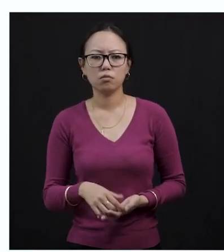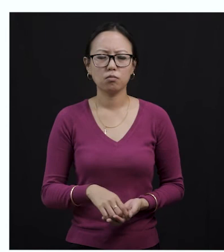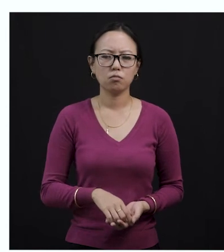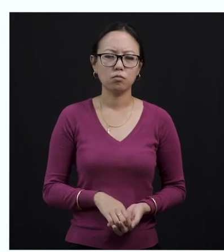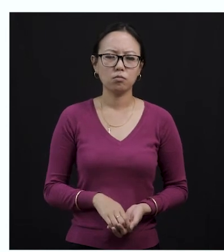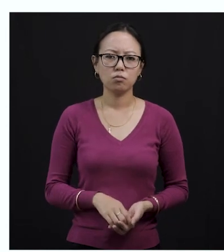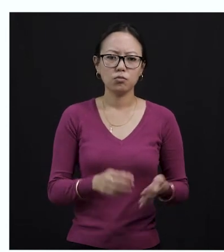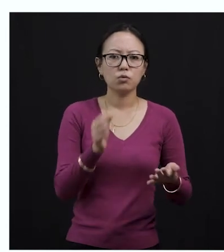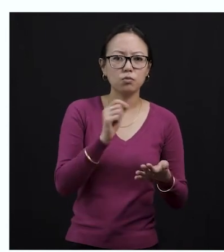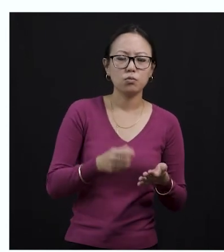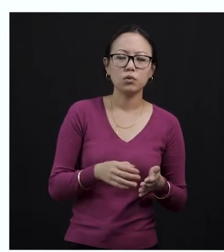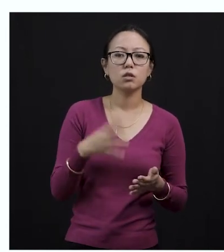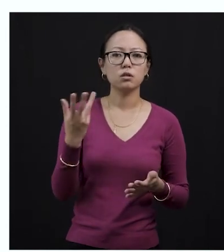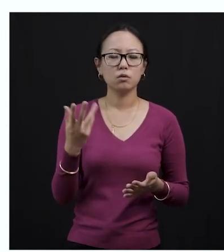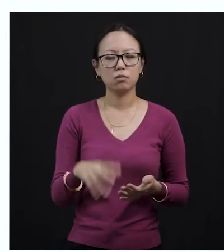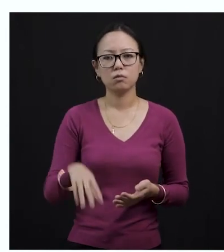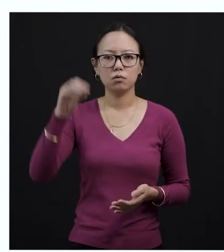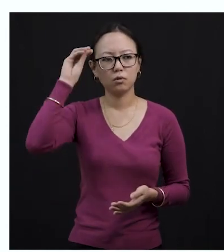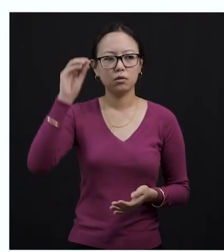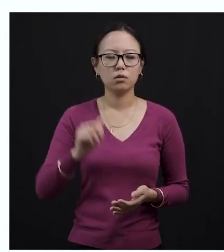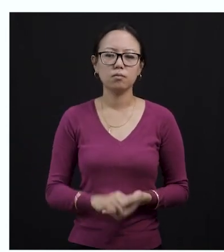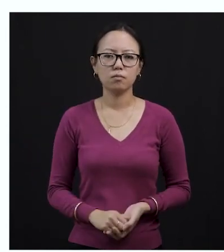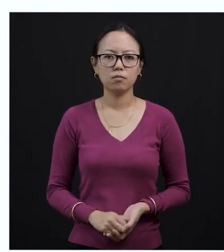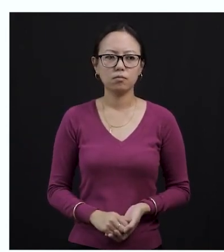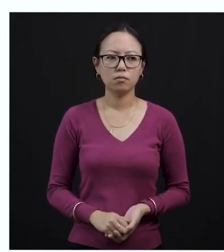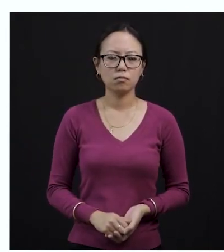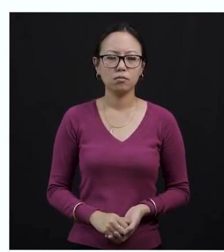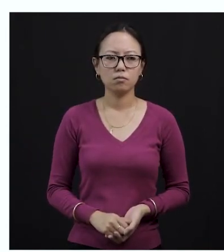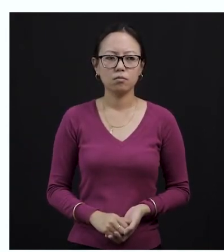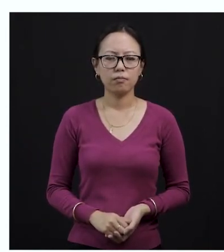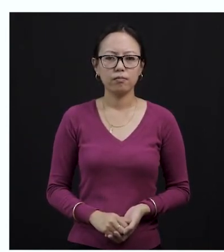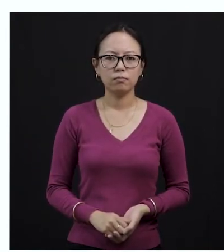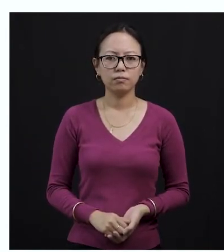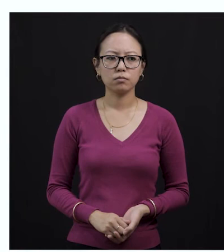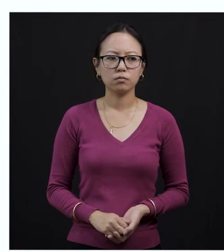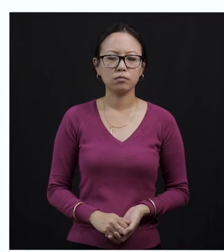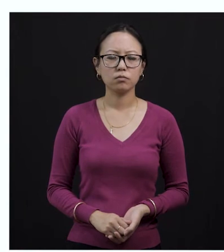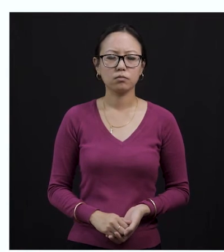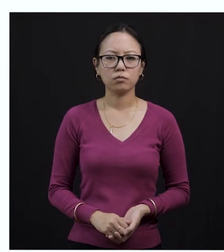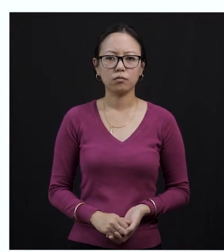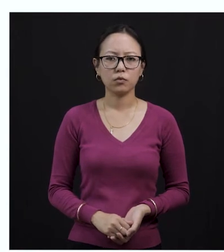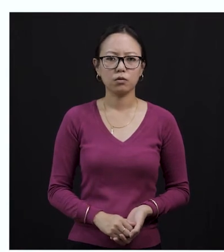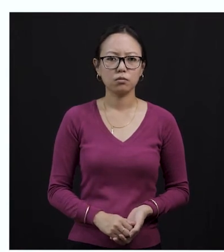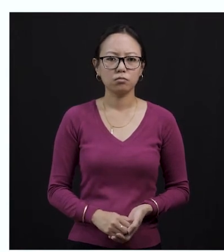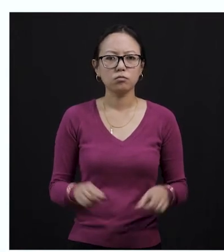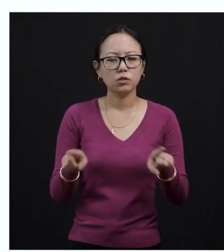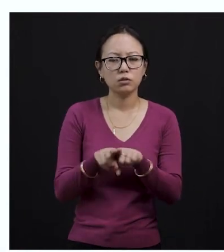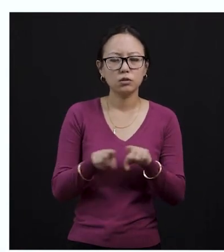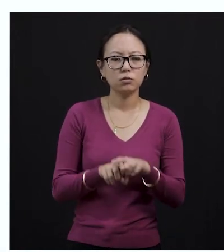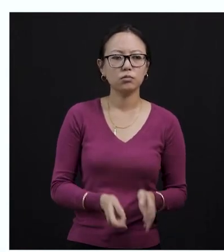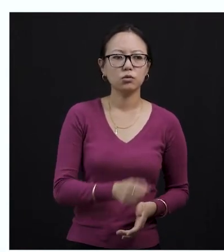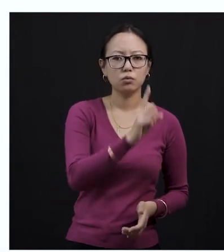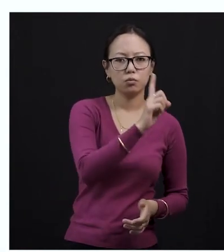total meaning of the number that it represents. For example, here we can see 1, 0. It